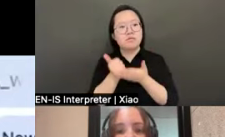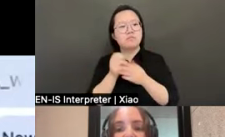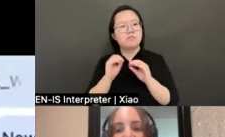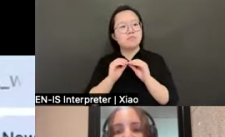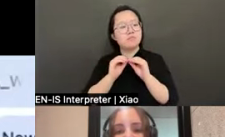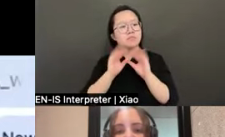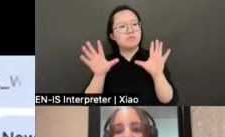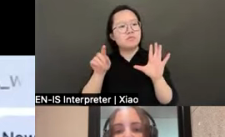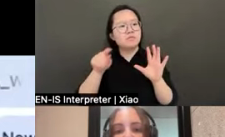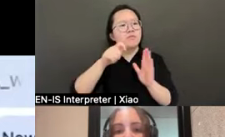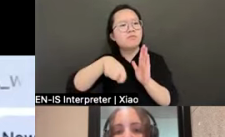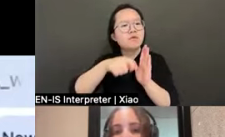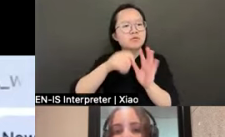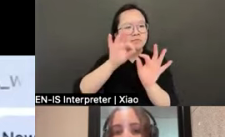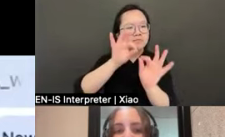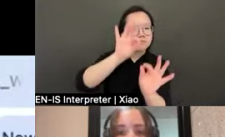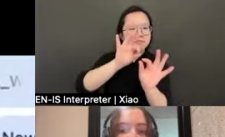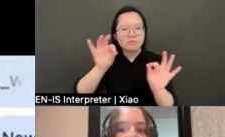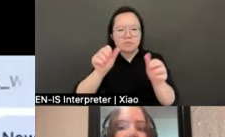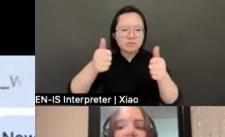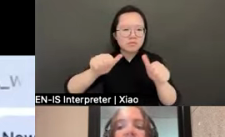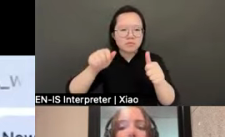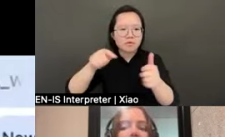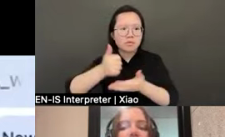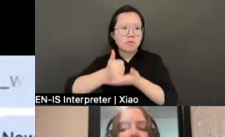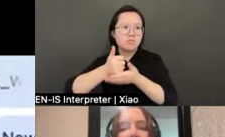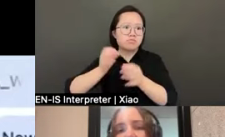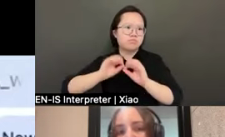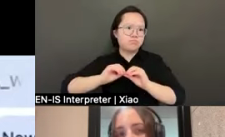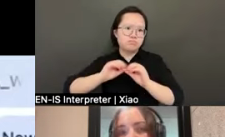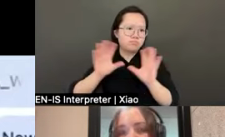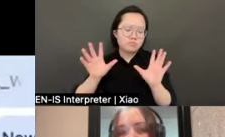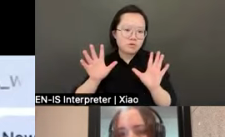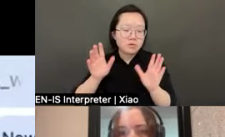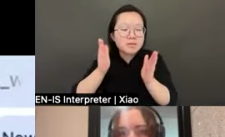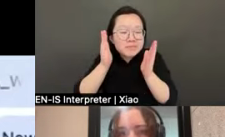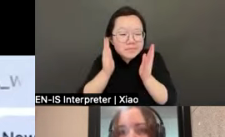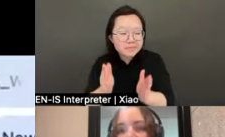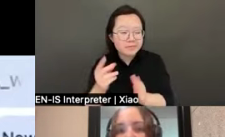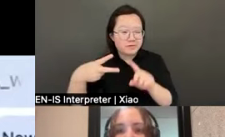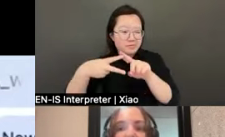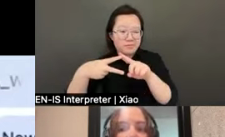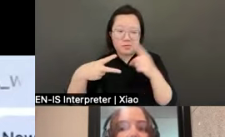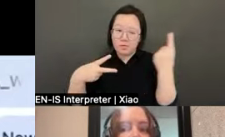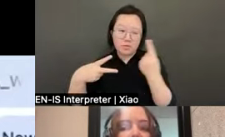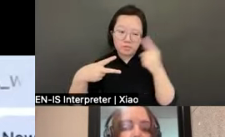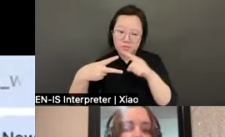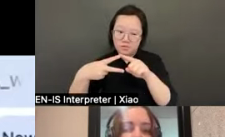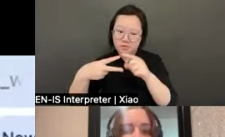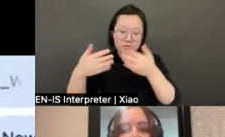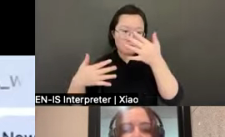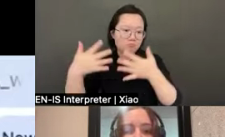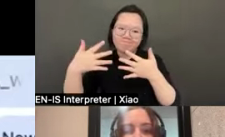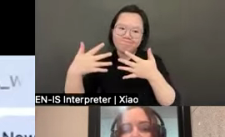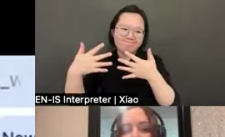evaluate the project and its advancement, but it doesn't have to only be numbers. So you can also really focus